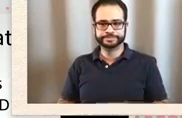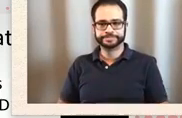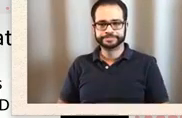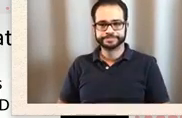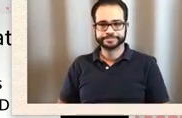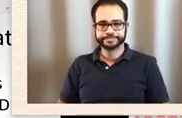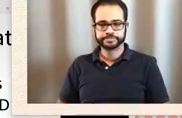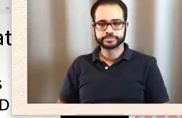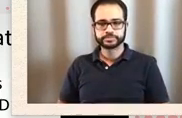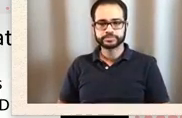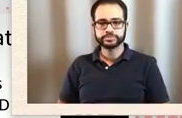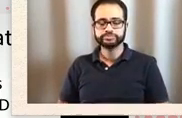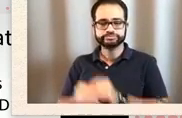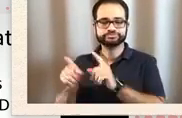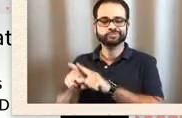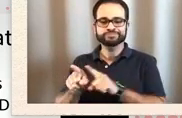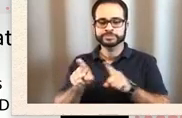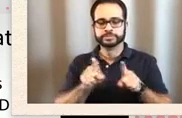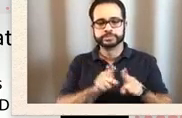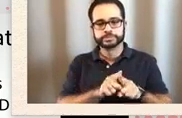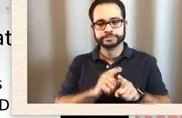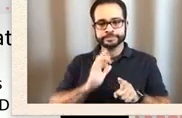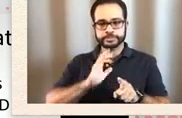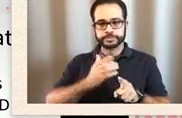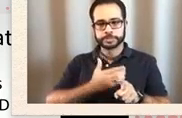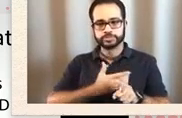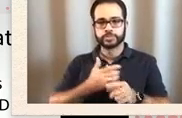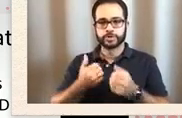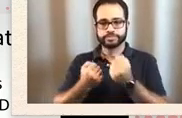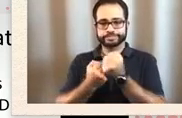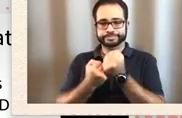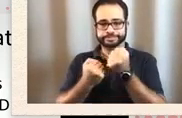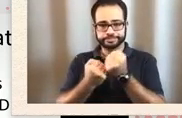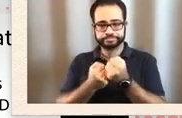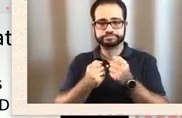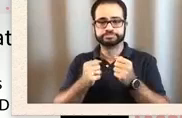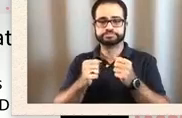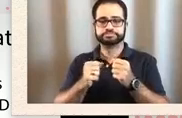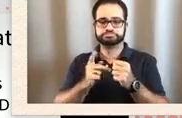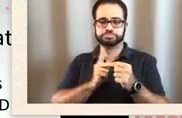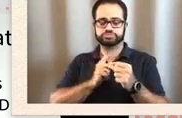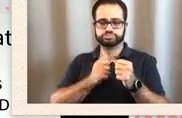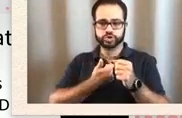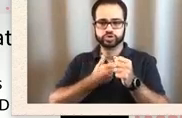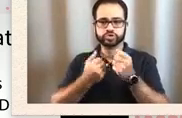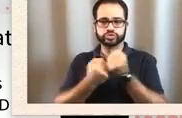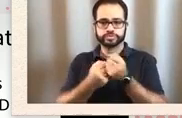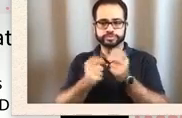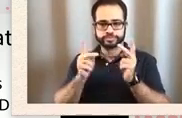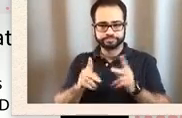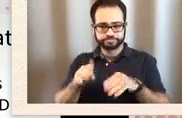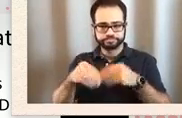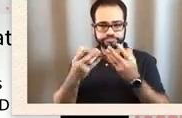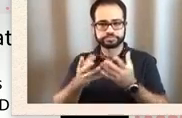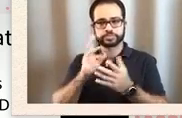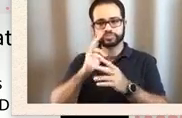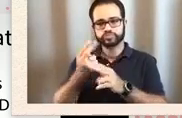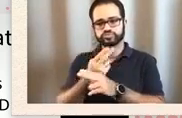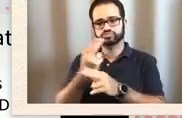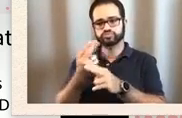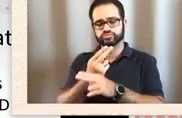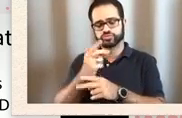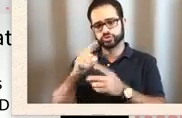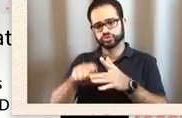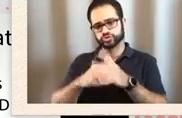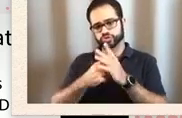In addition, our respite and personal supports providers are scheduled to begin using APD iConnect in the summer or the fall